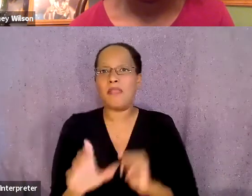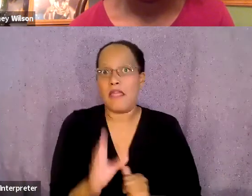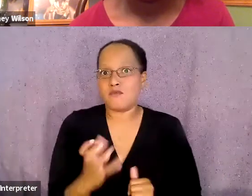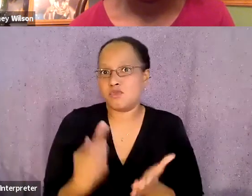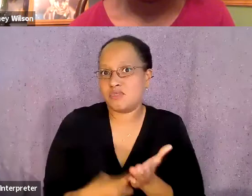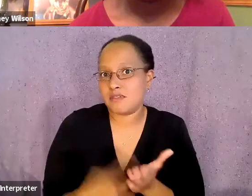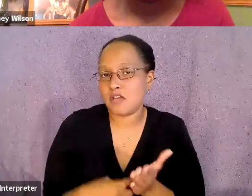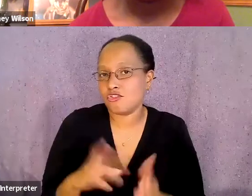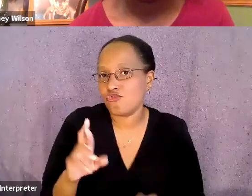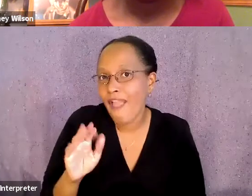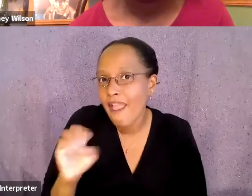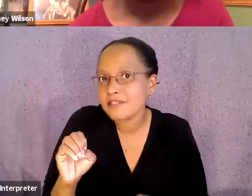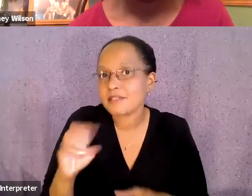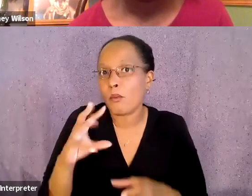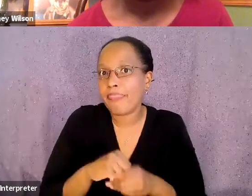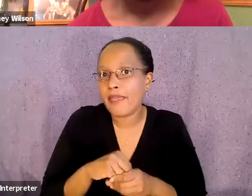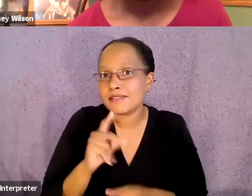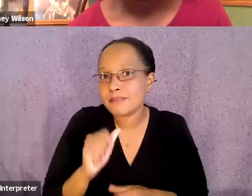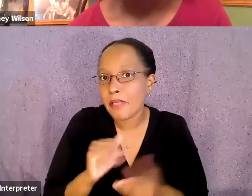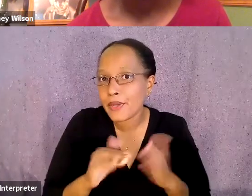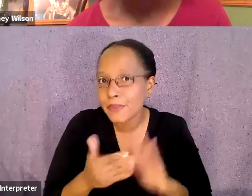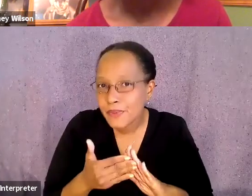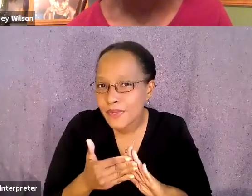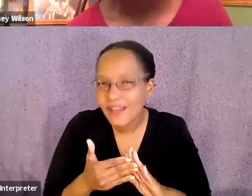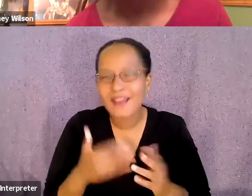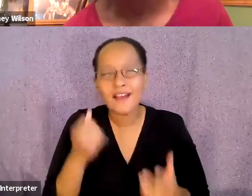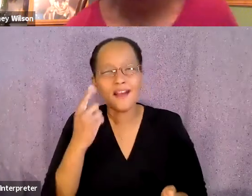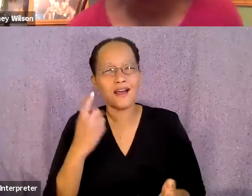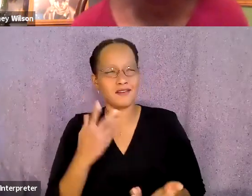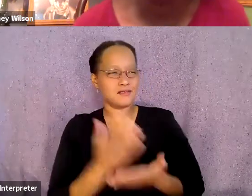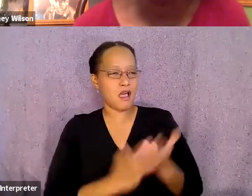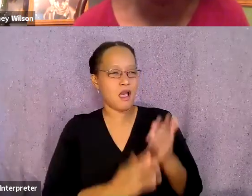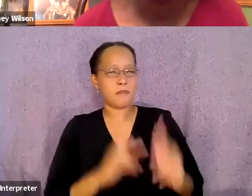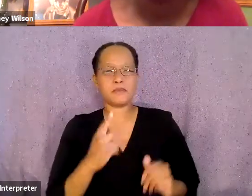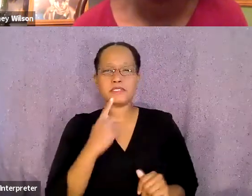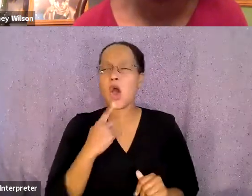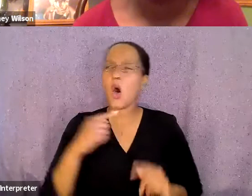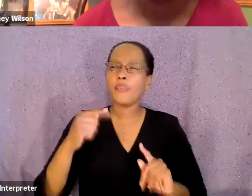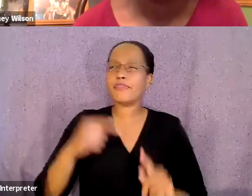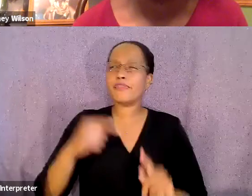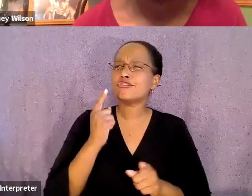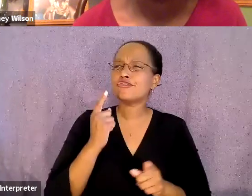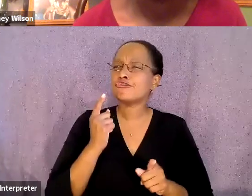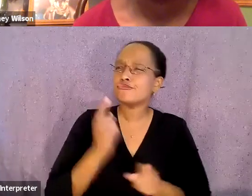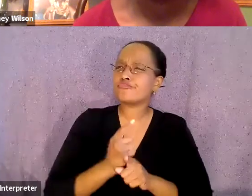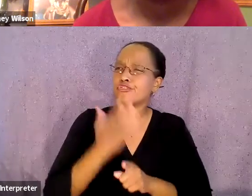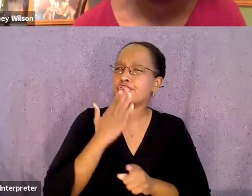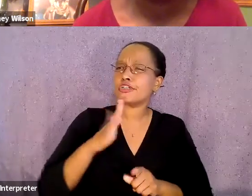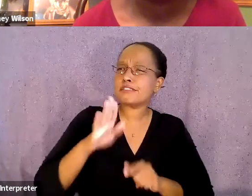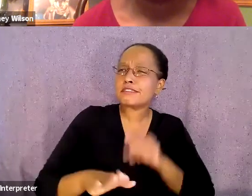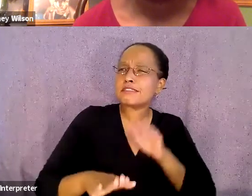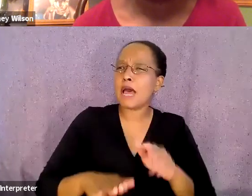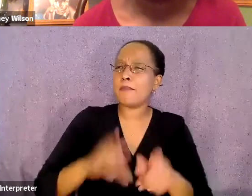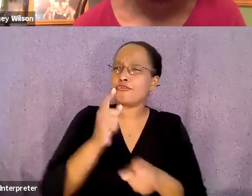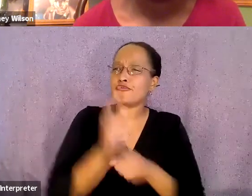specifically within the community. I find that people are like, well, this is a great step in the white, in the right direction, but really just for white